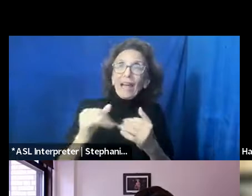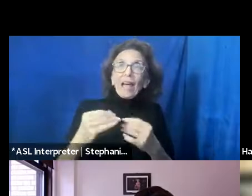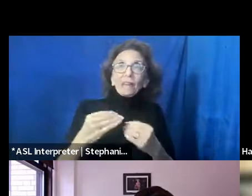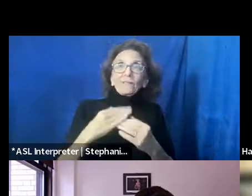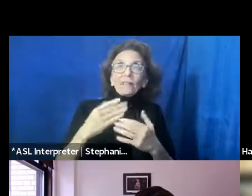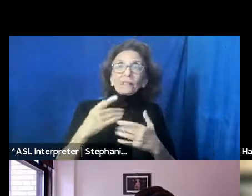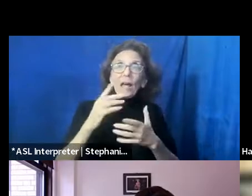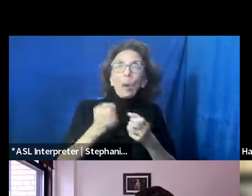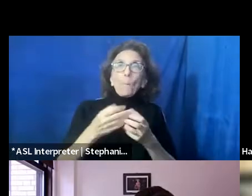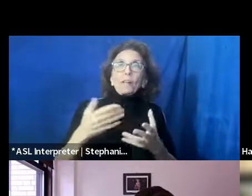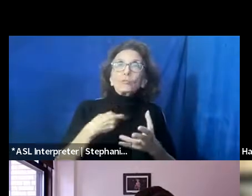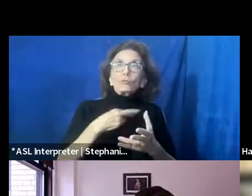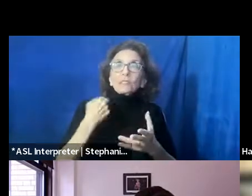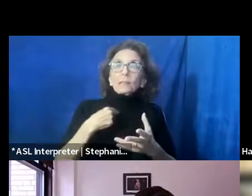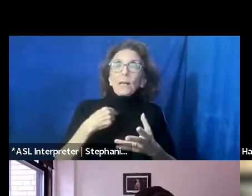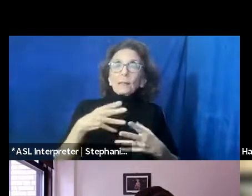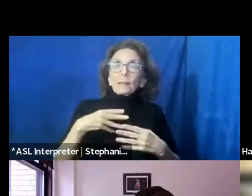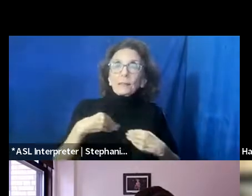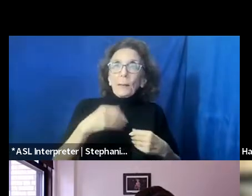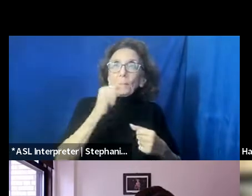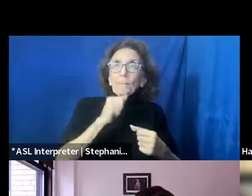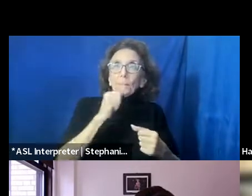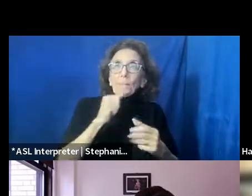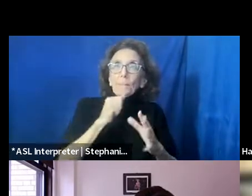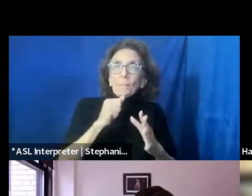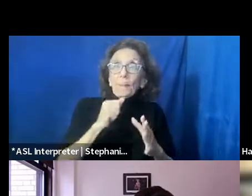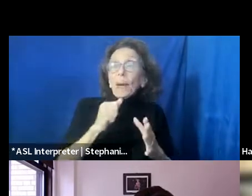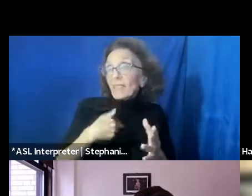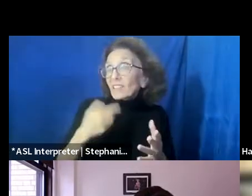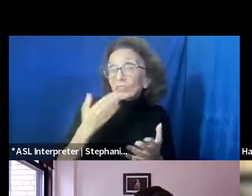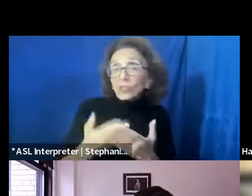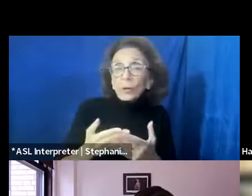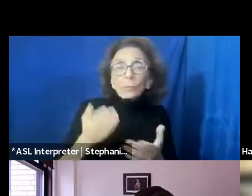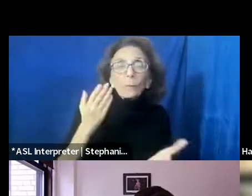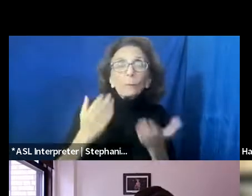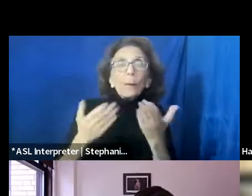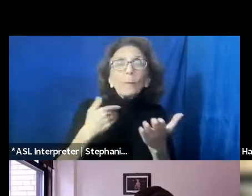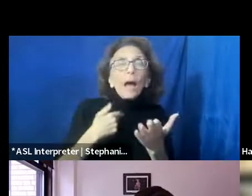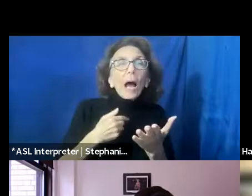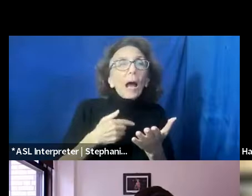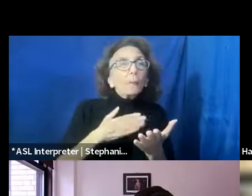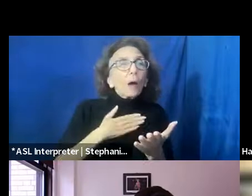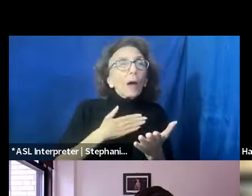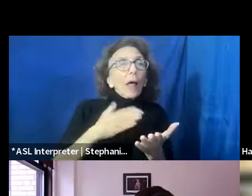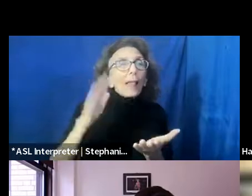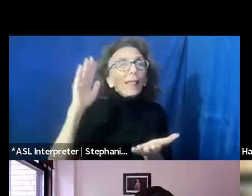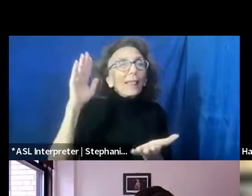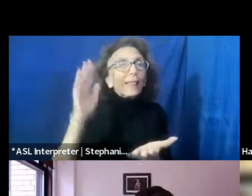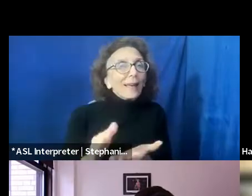but perhaps makes me have a smaller appetite for risk than some other people.